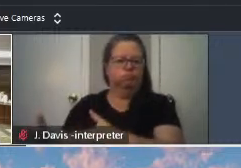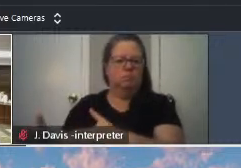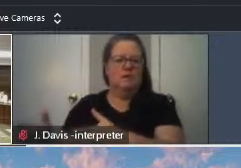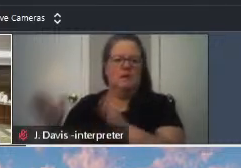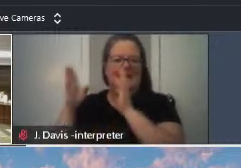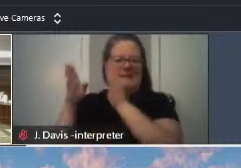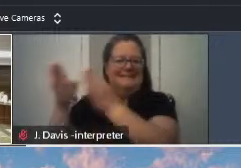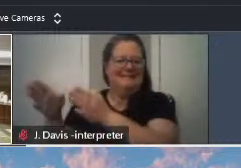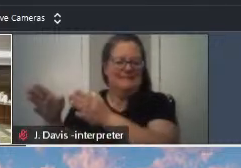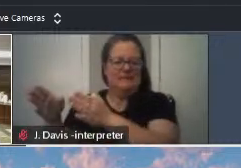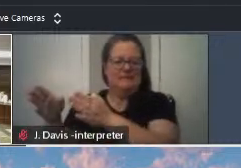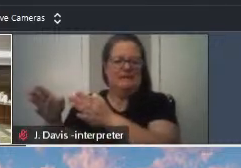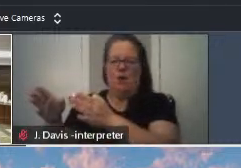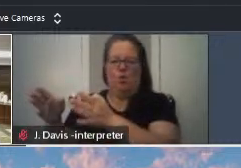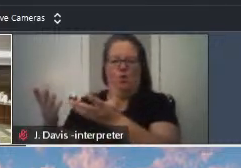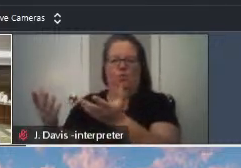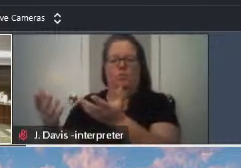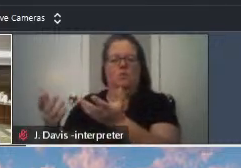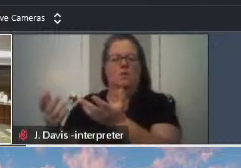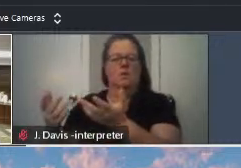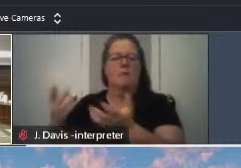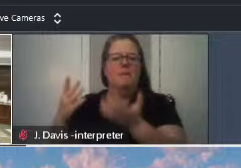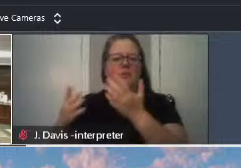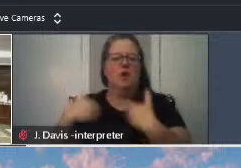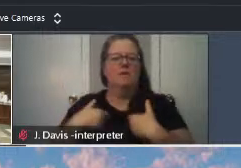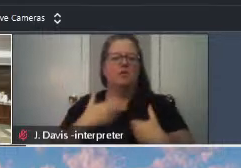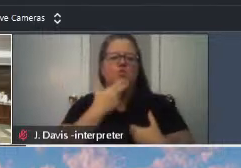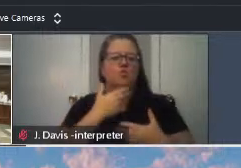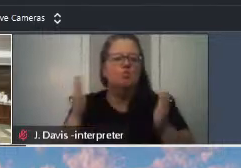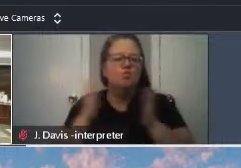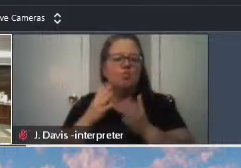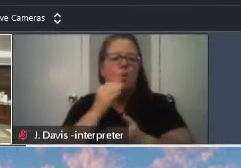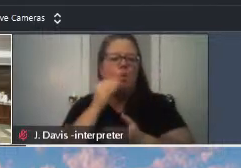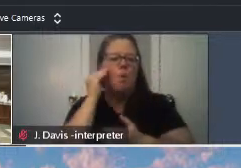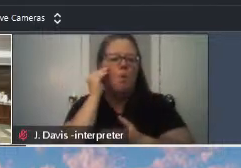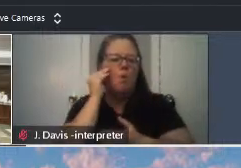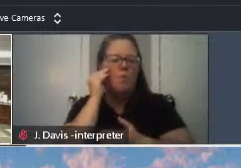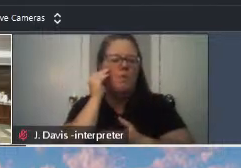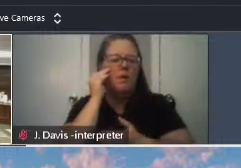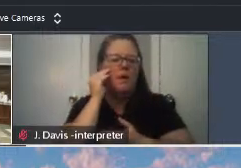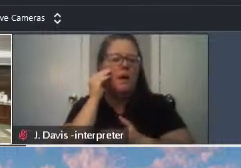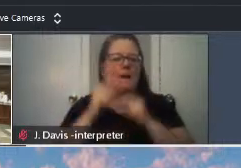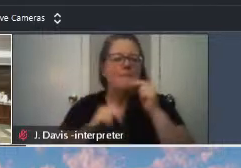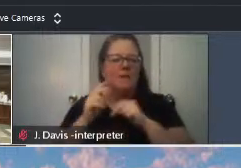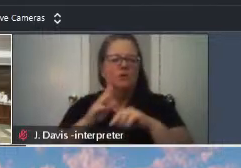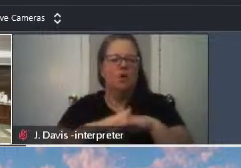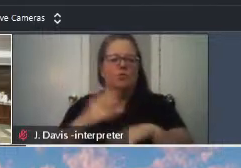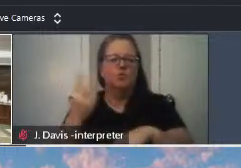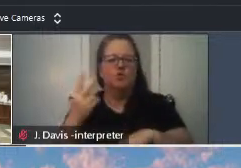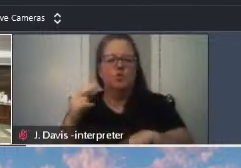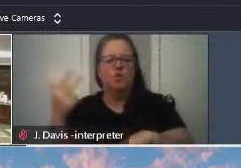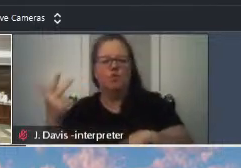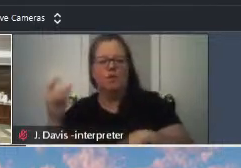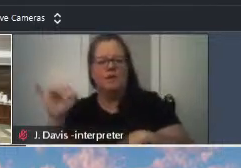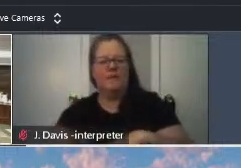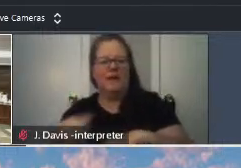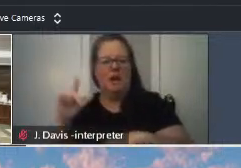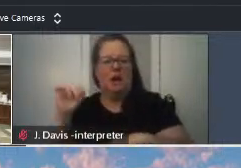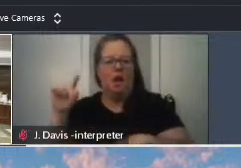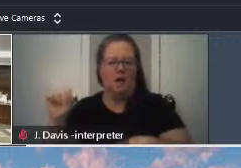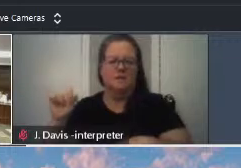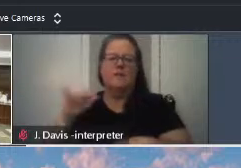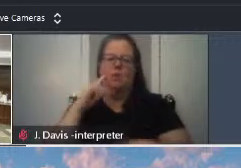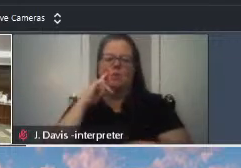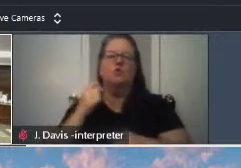lots. Okay. Oftentimes you have a cottage or a bungalow built on 2 or 3 of those lots. So the controversy, if there was